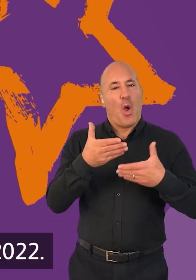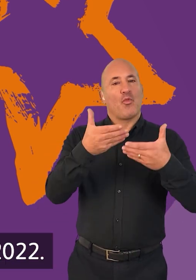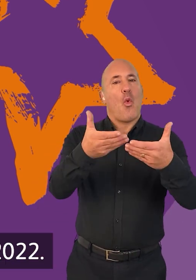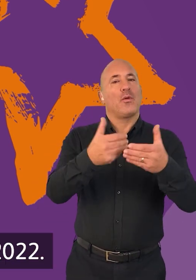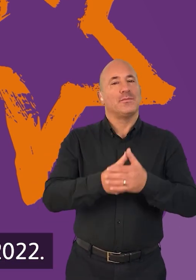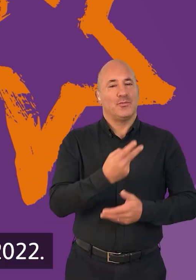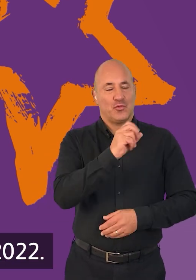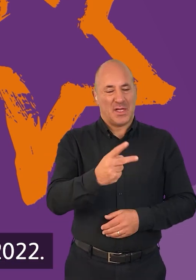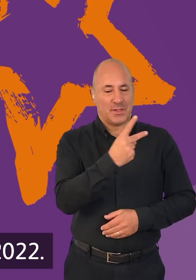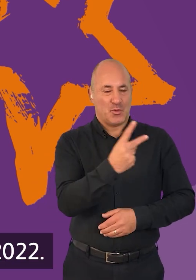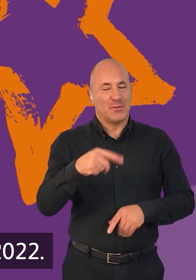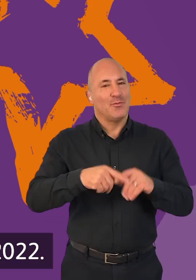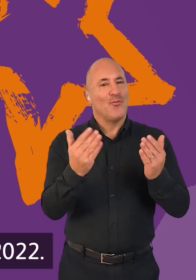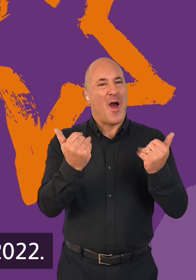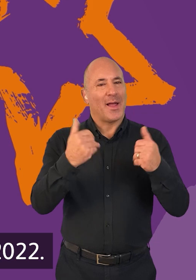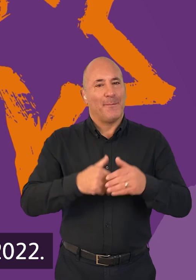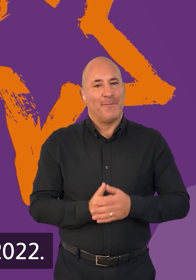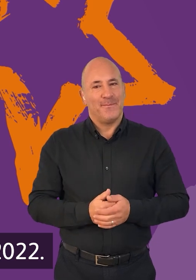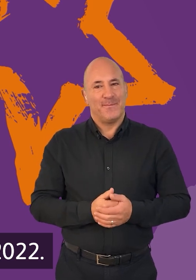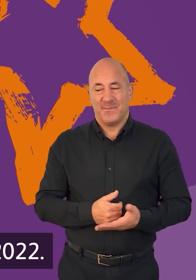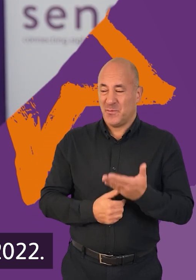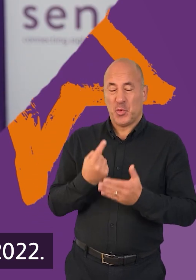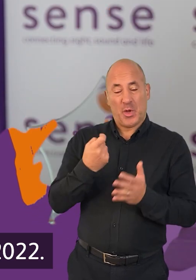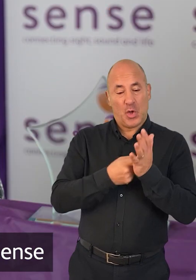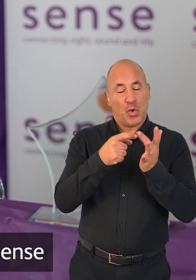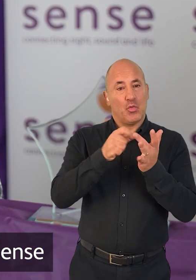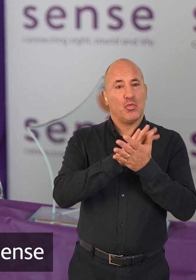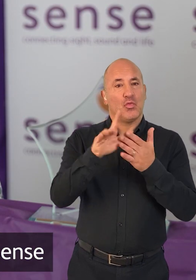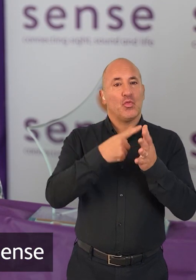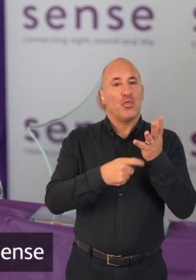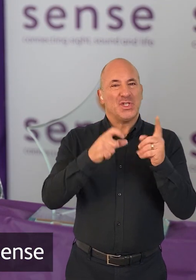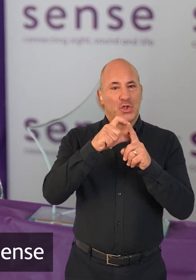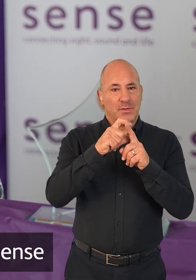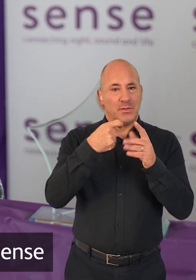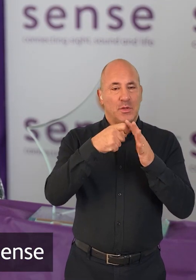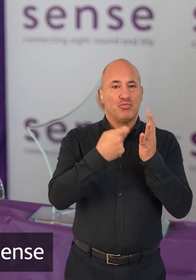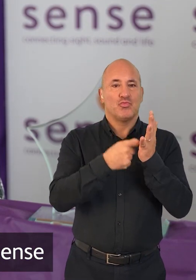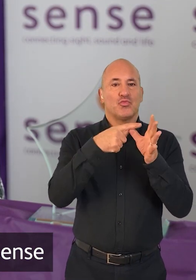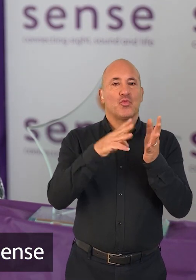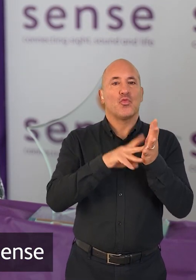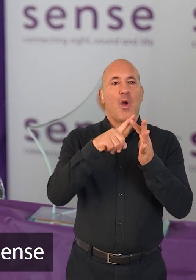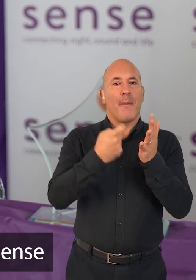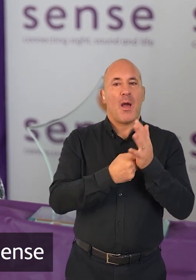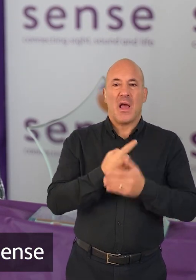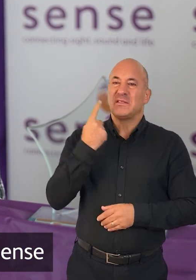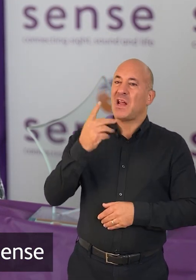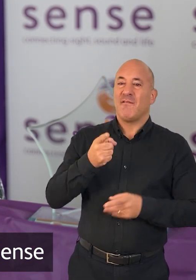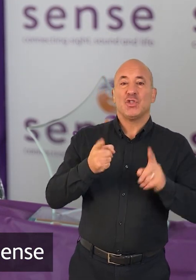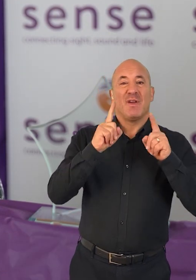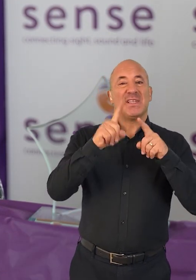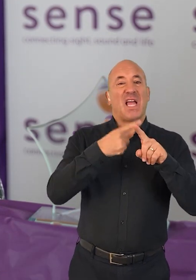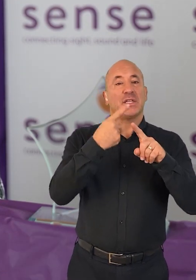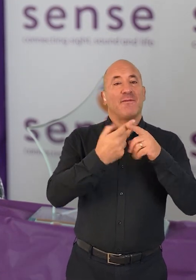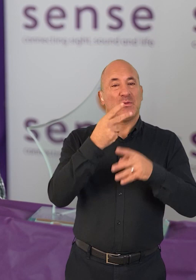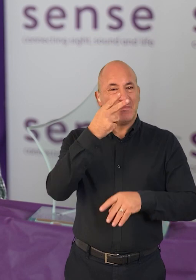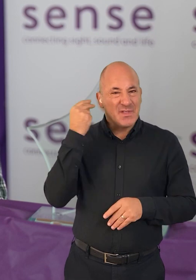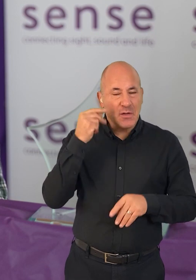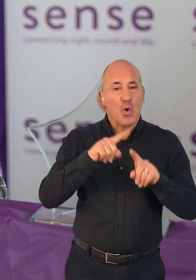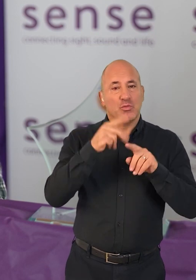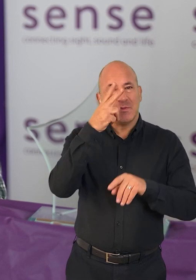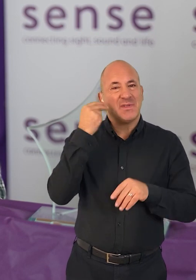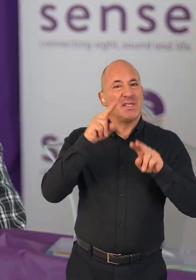Welcome to the Sense Awards 2022. I'm Richard Kramer, Chief Executive of Sense and